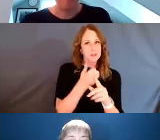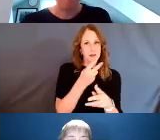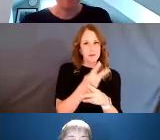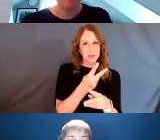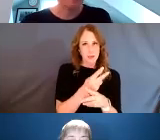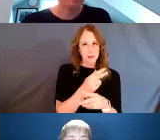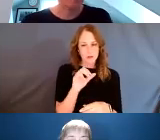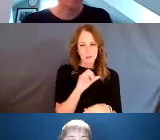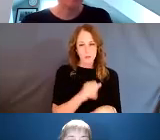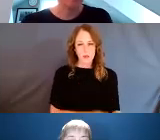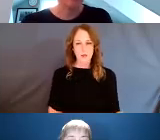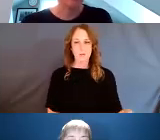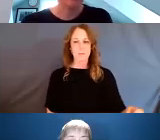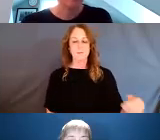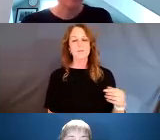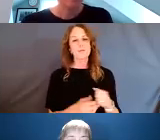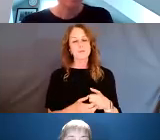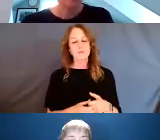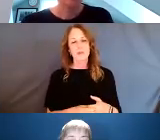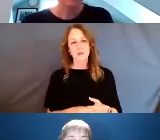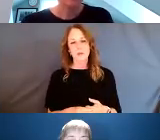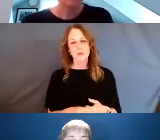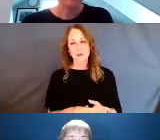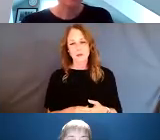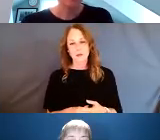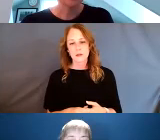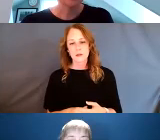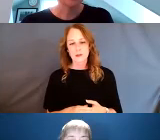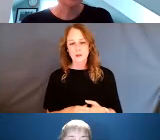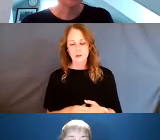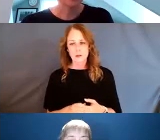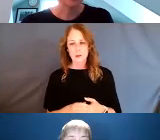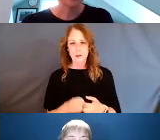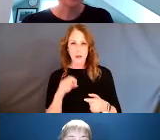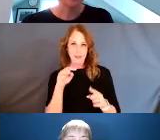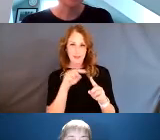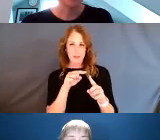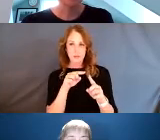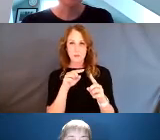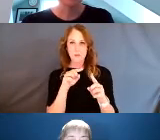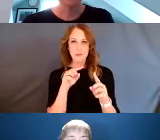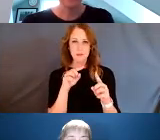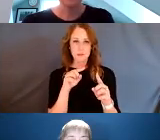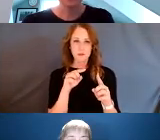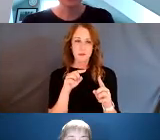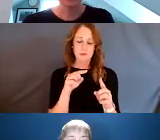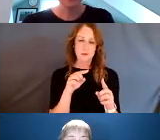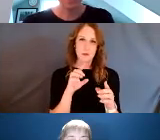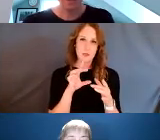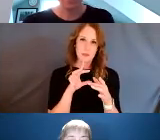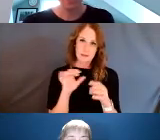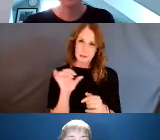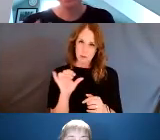well. And this one is really close to, the work that I